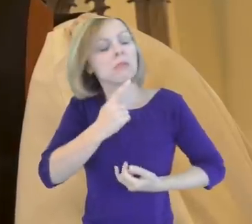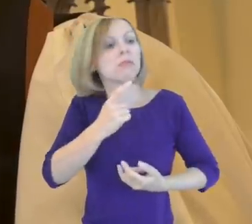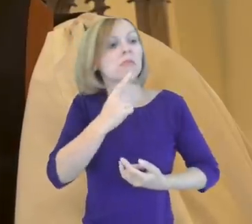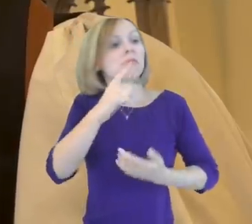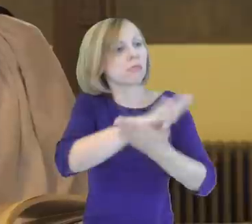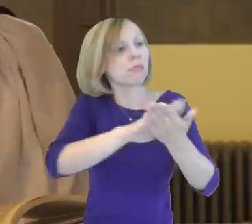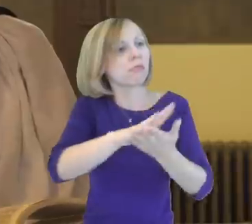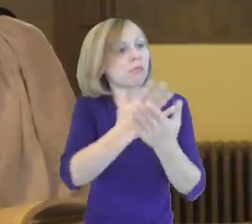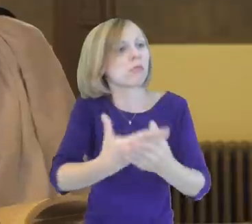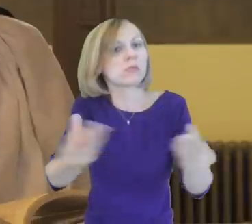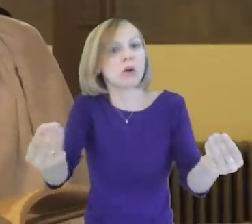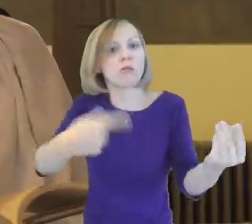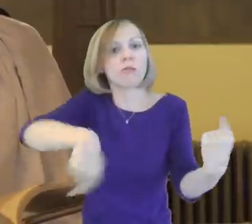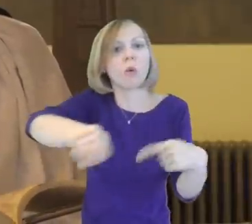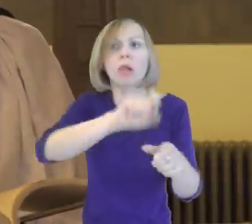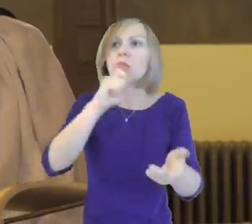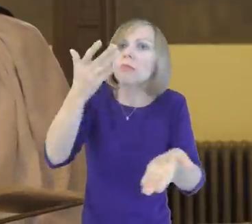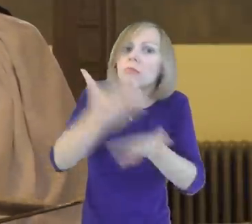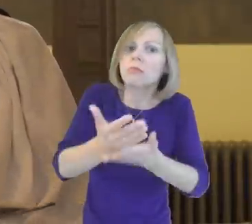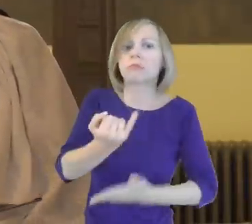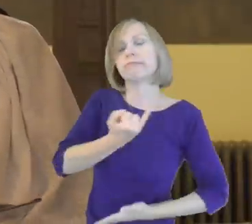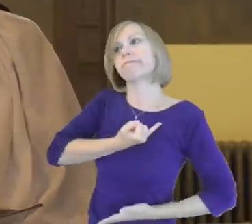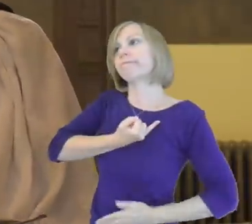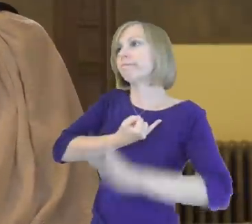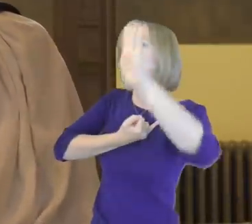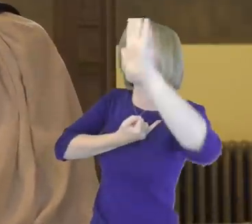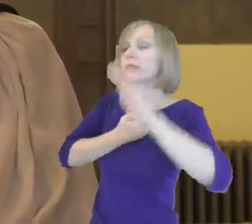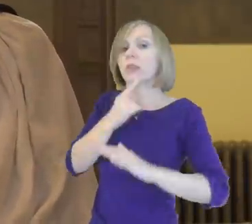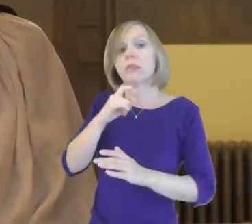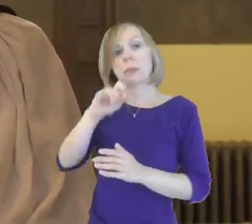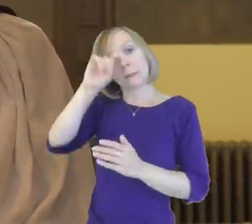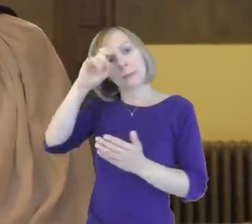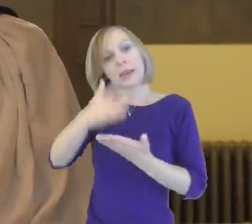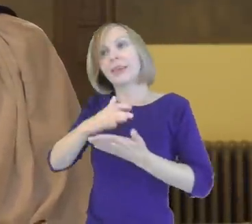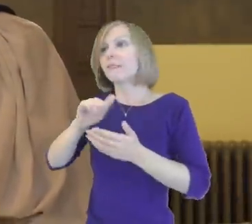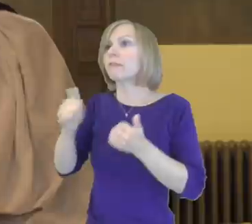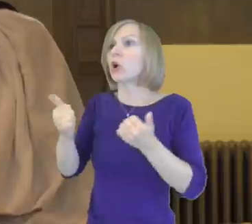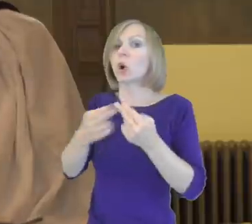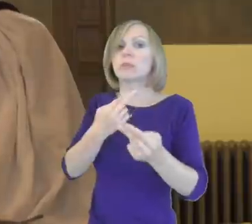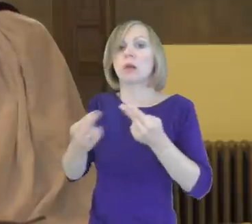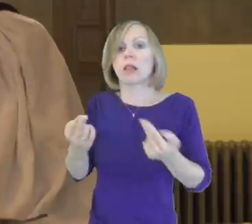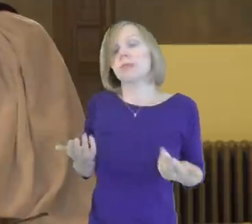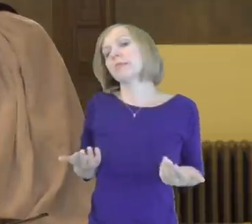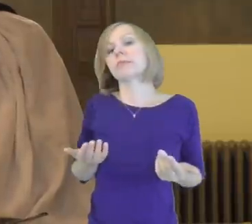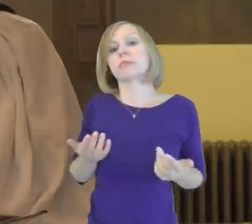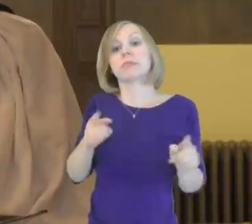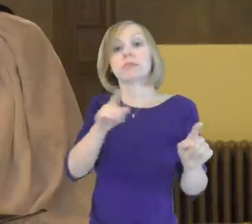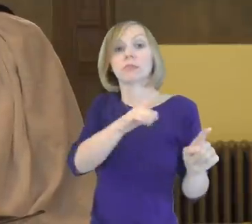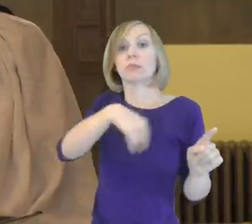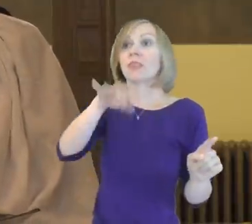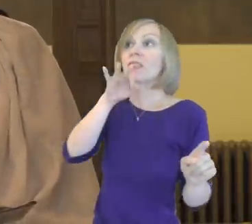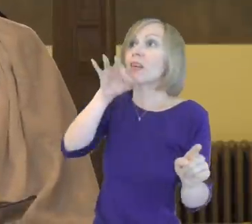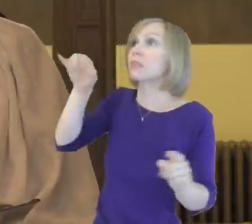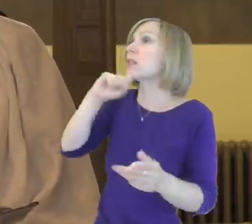and absolveth all them that truly repent and unfeignedly believe his holy gospel. Wherefore, let us beseech him to grant us